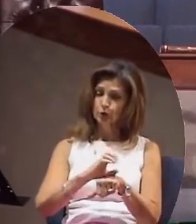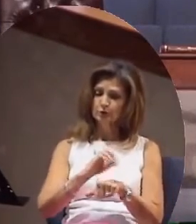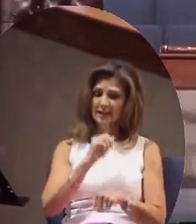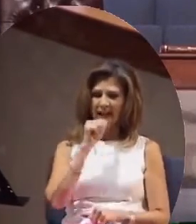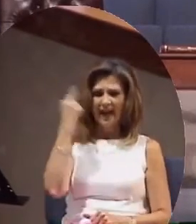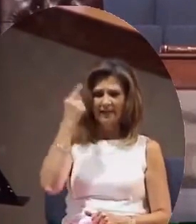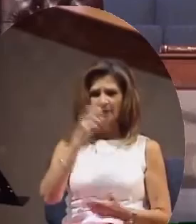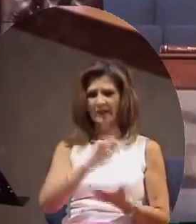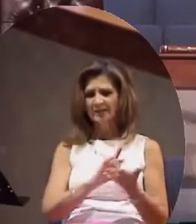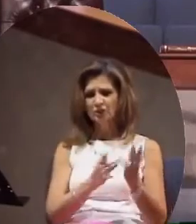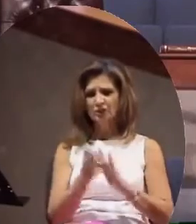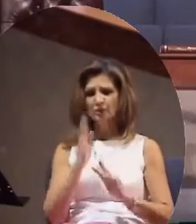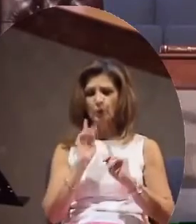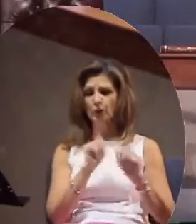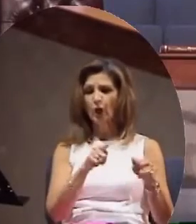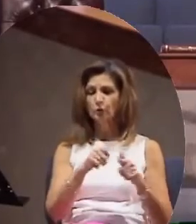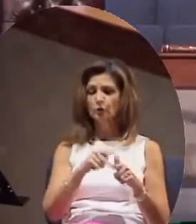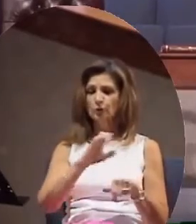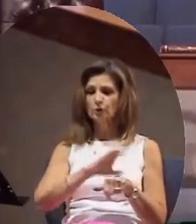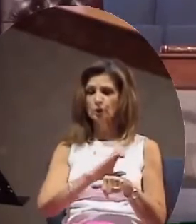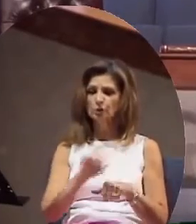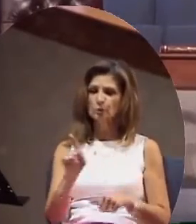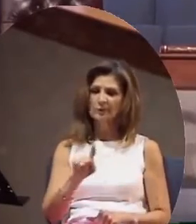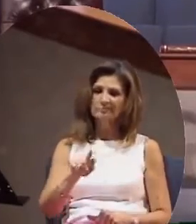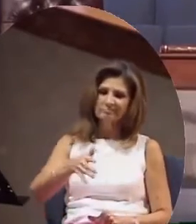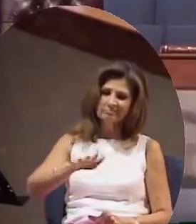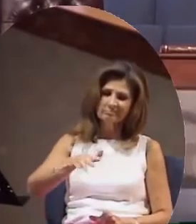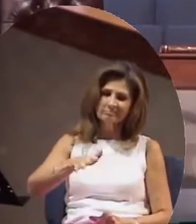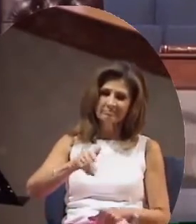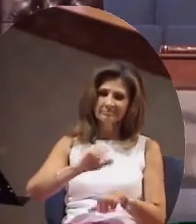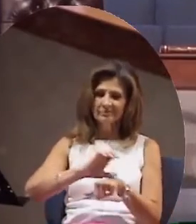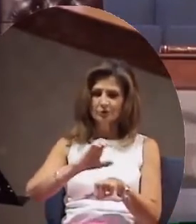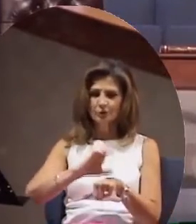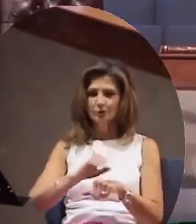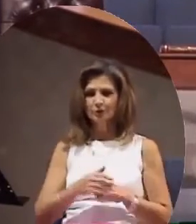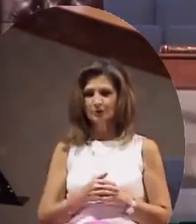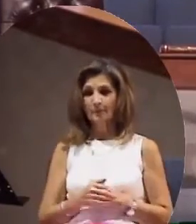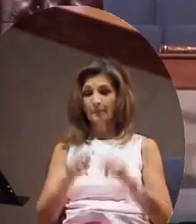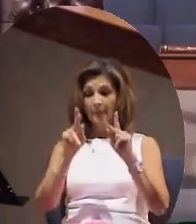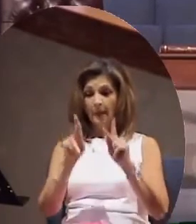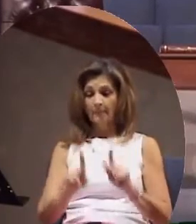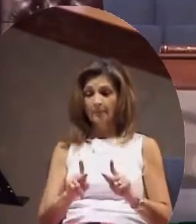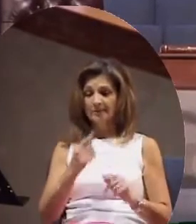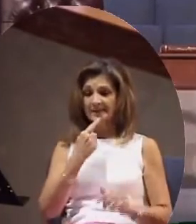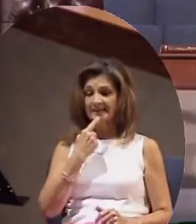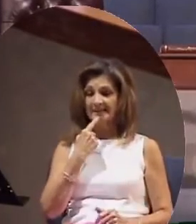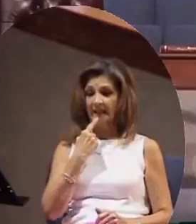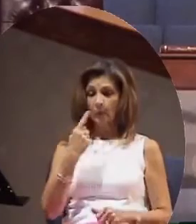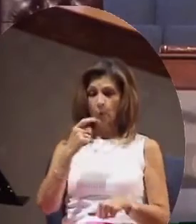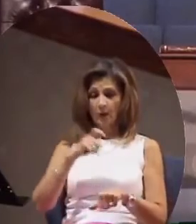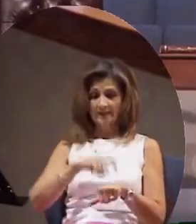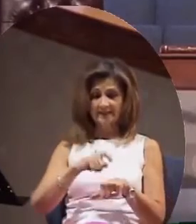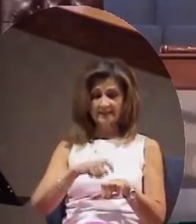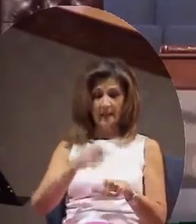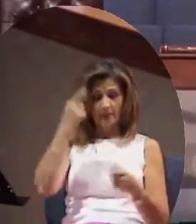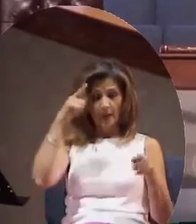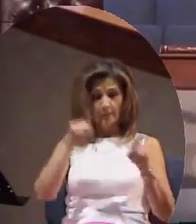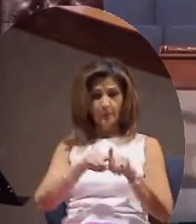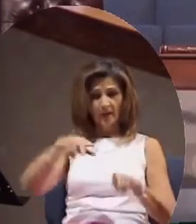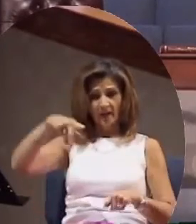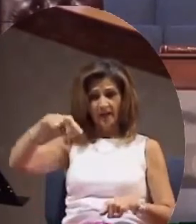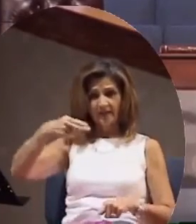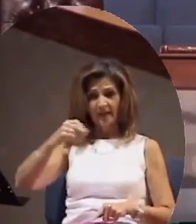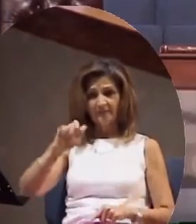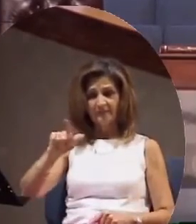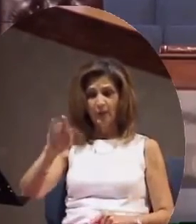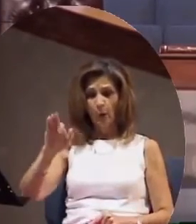go to a place where everything's a gray area. Somebody said one time, they said, Brother Philbeck, I love you. I love you.